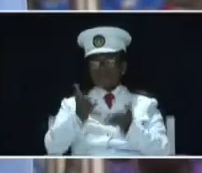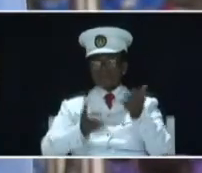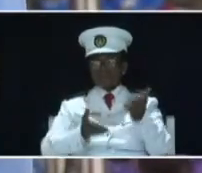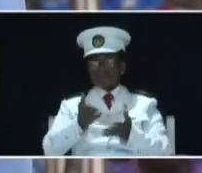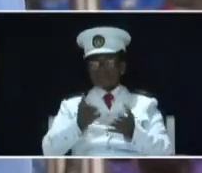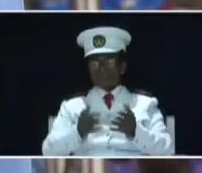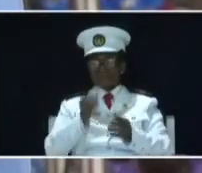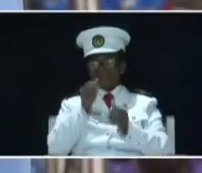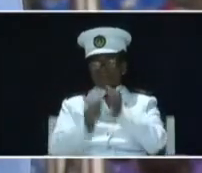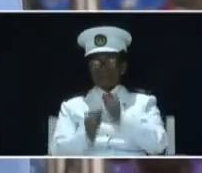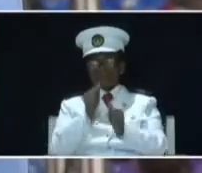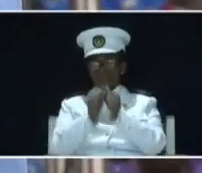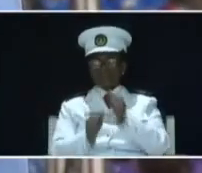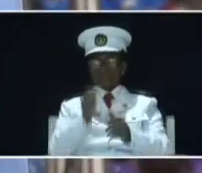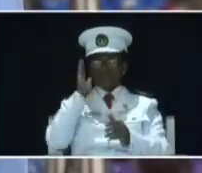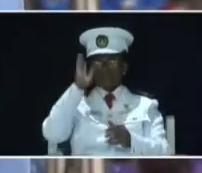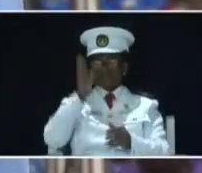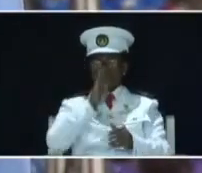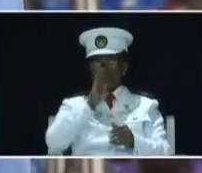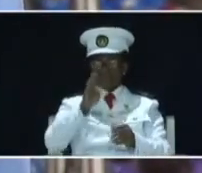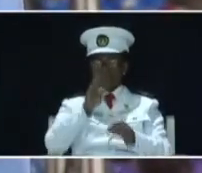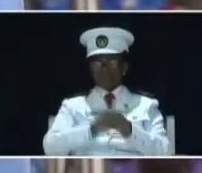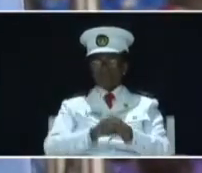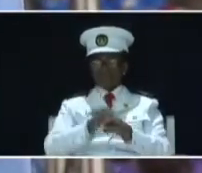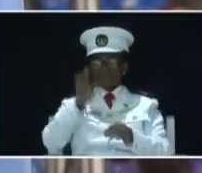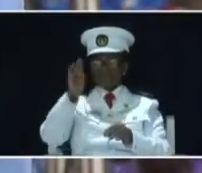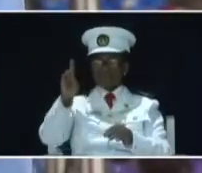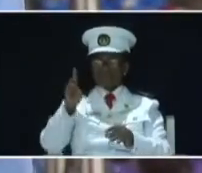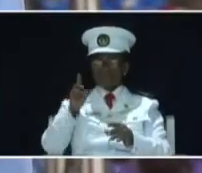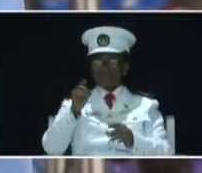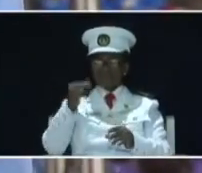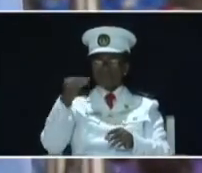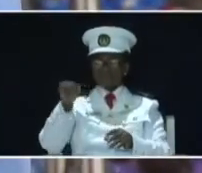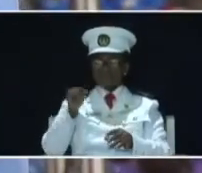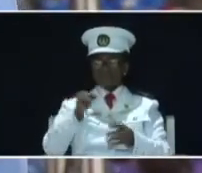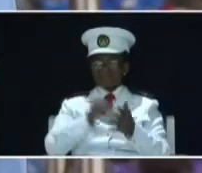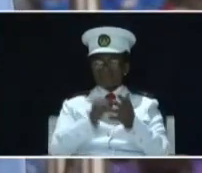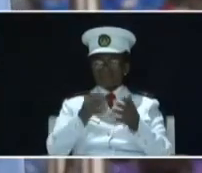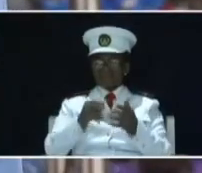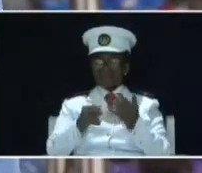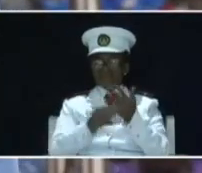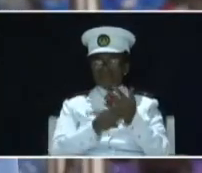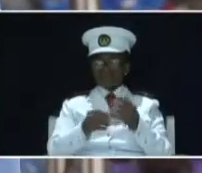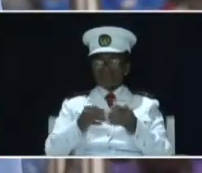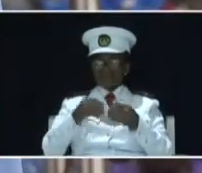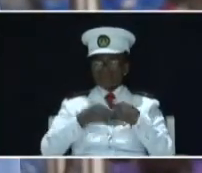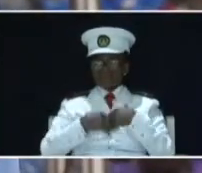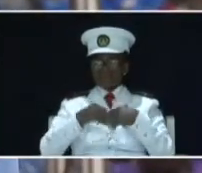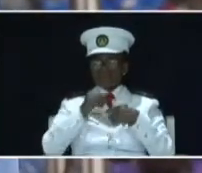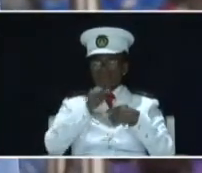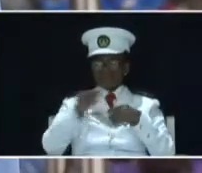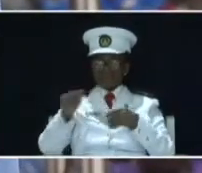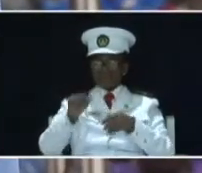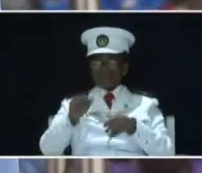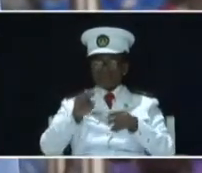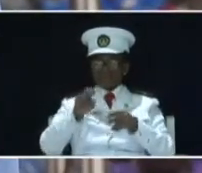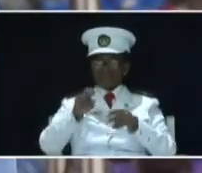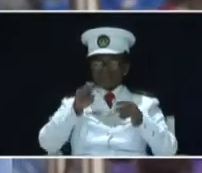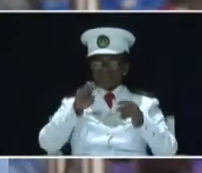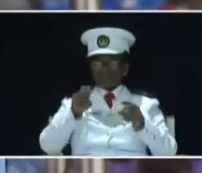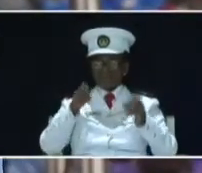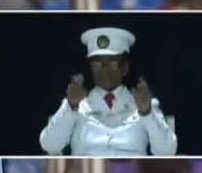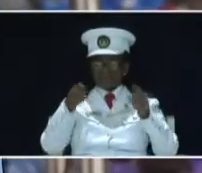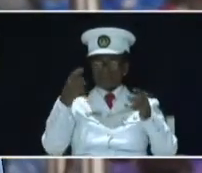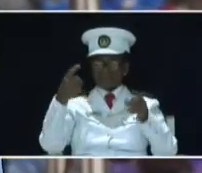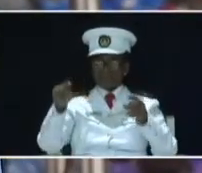which will be on the 7th of June, has a theme, and the theme is the Rod